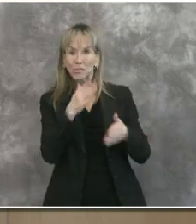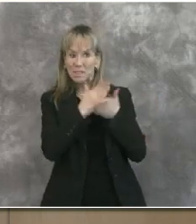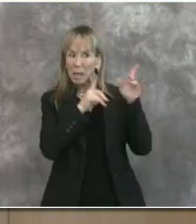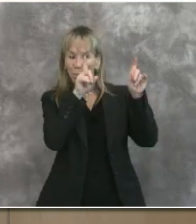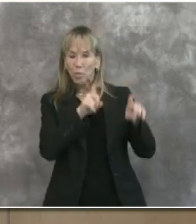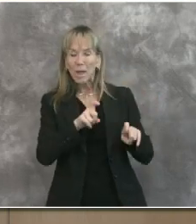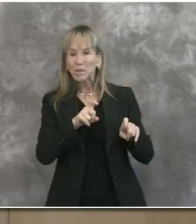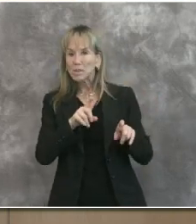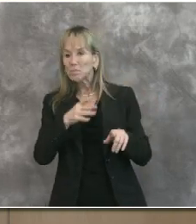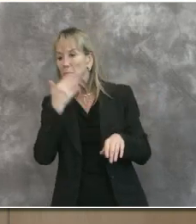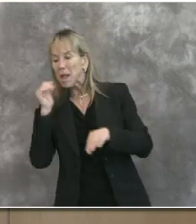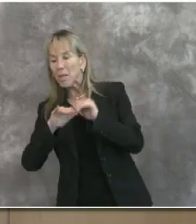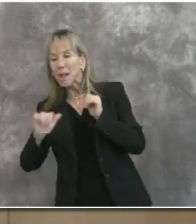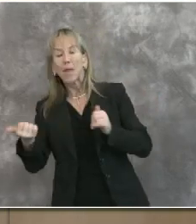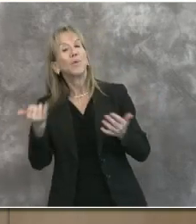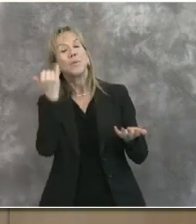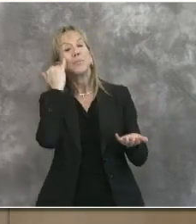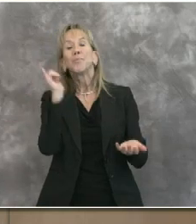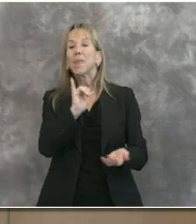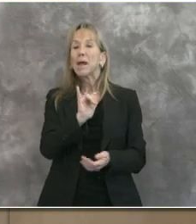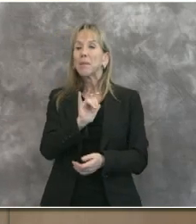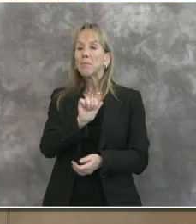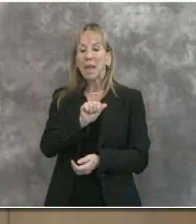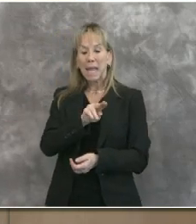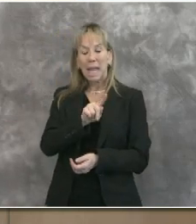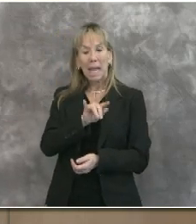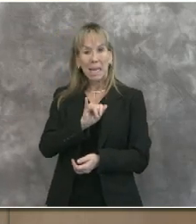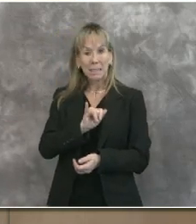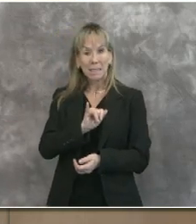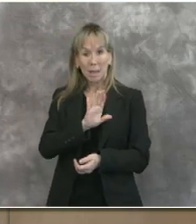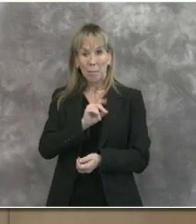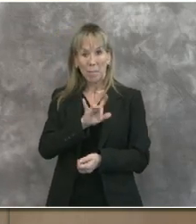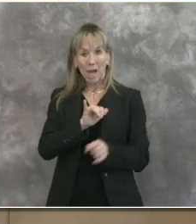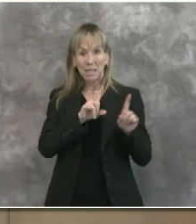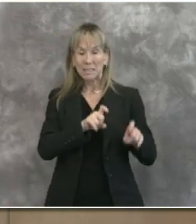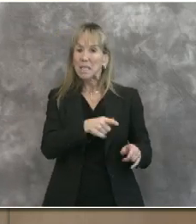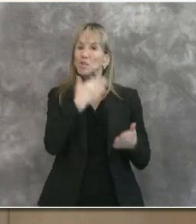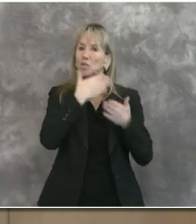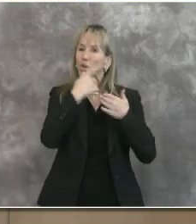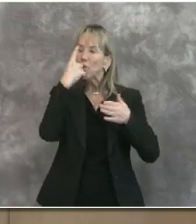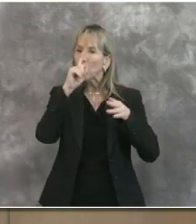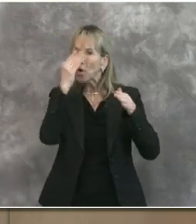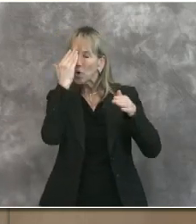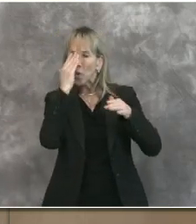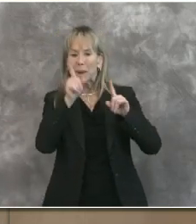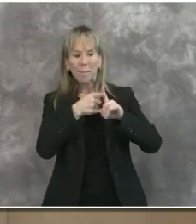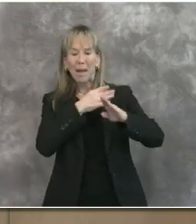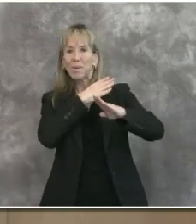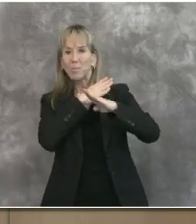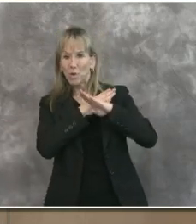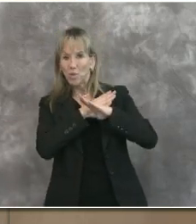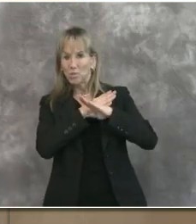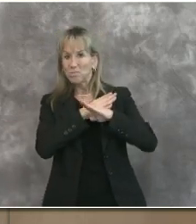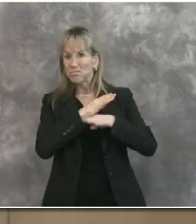us a lot about the immunity in the community, to be alliterative.